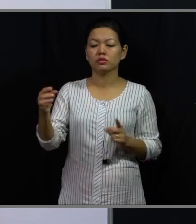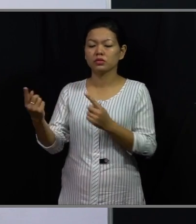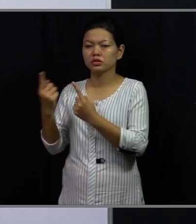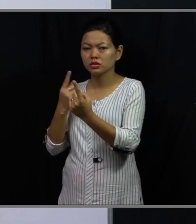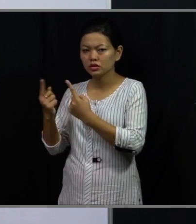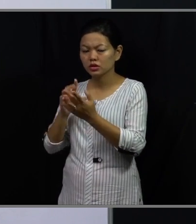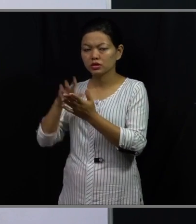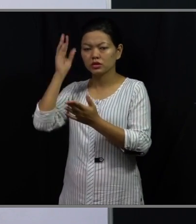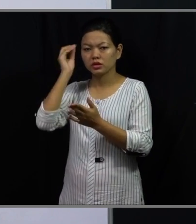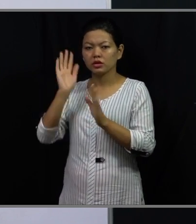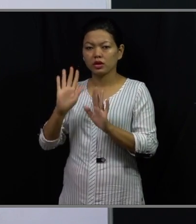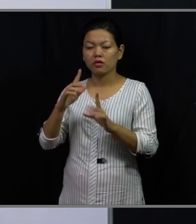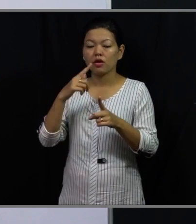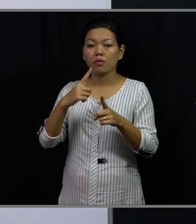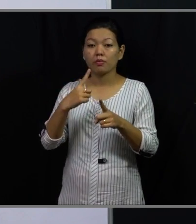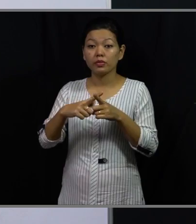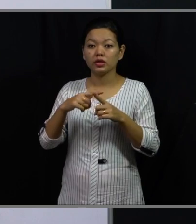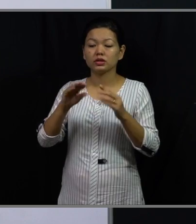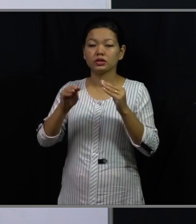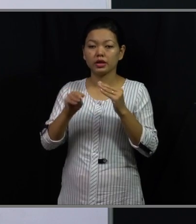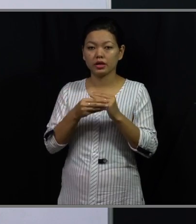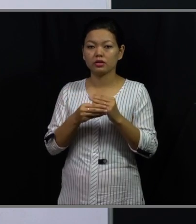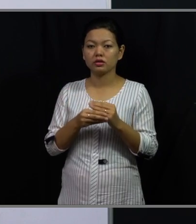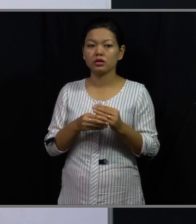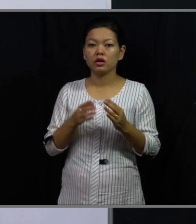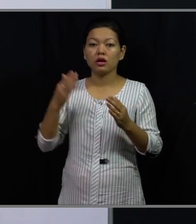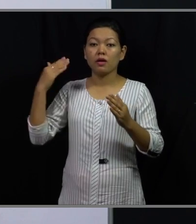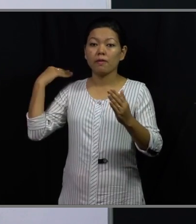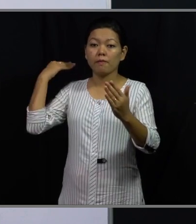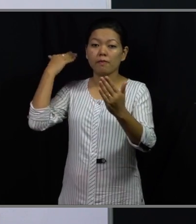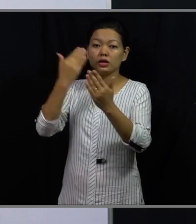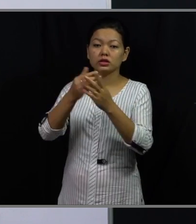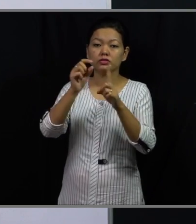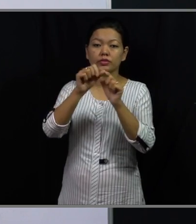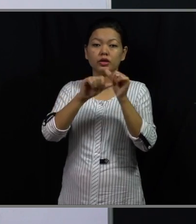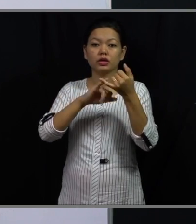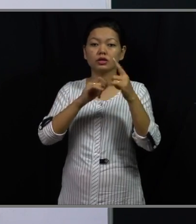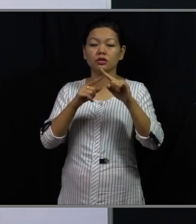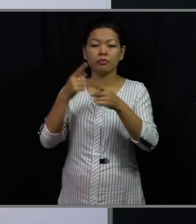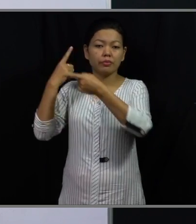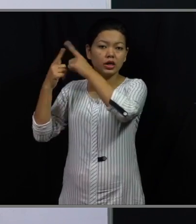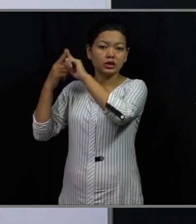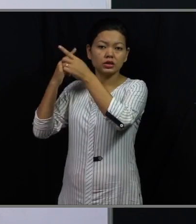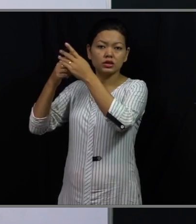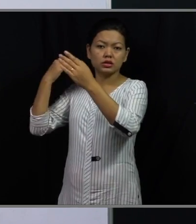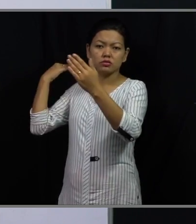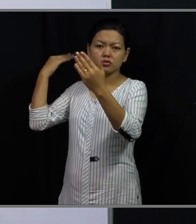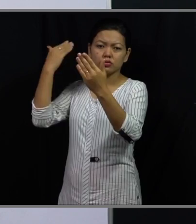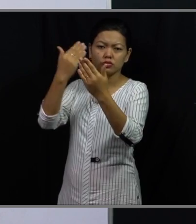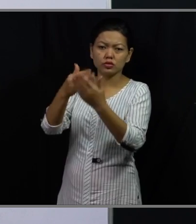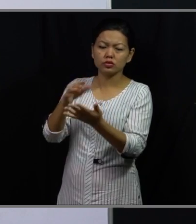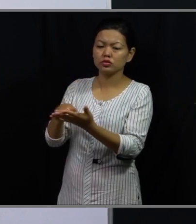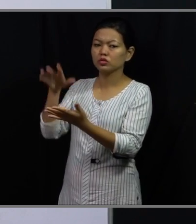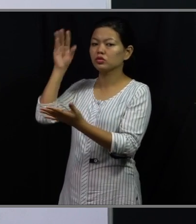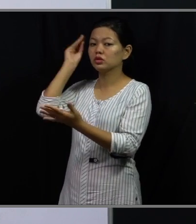human societies and everything, their activities and all, right? So those are some of the things, which we have to keep in mind when we talk about the